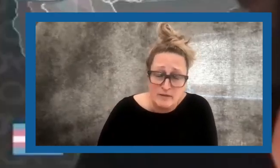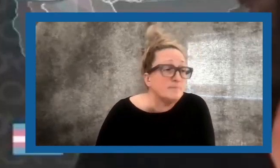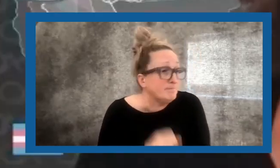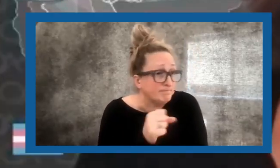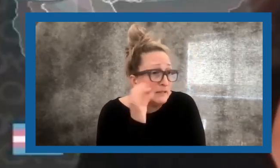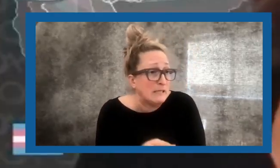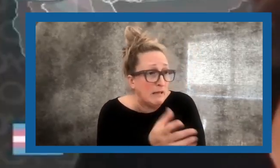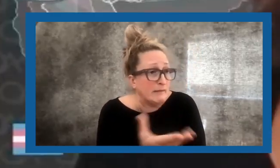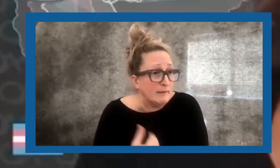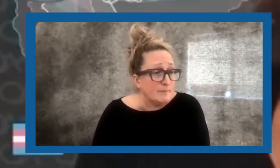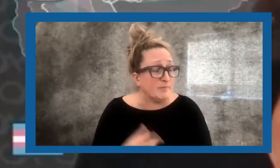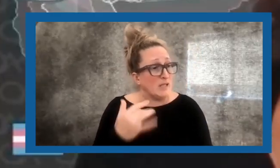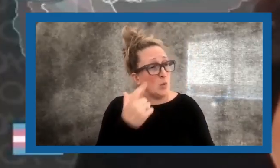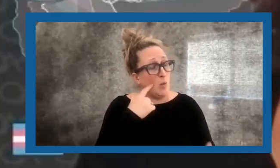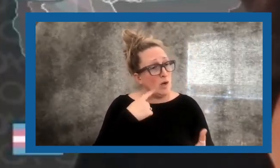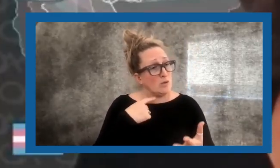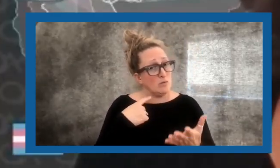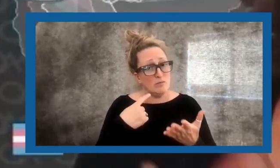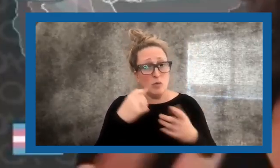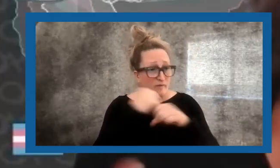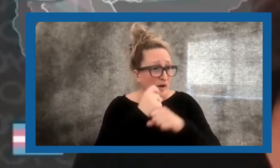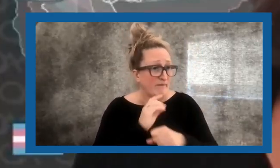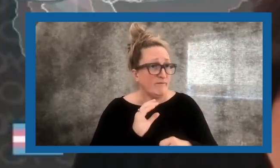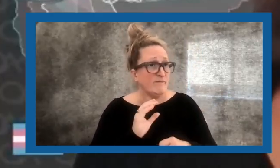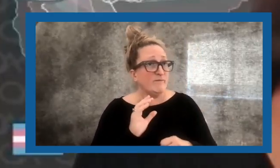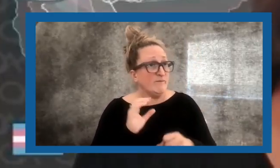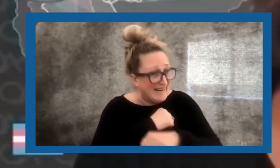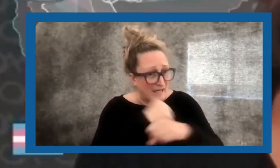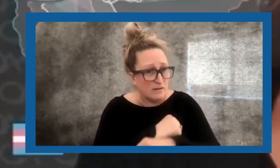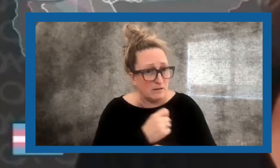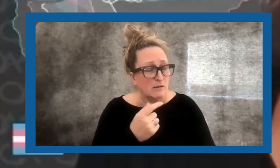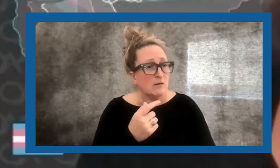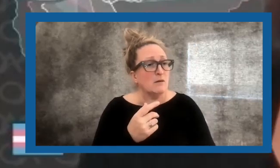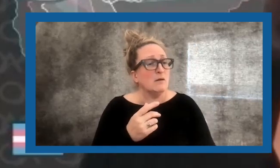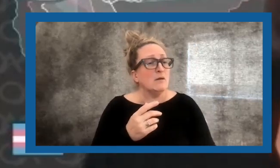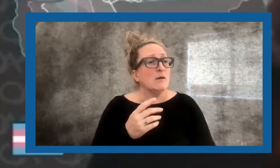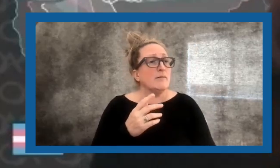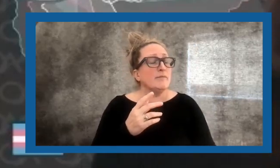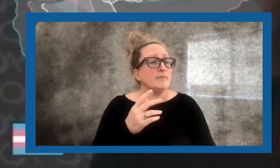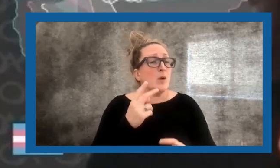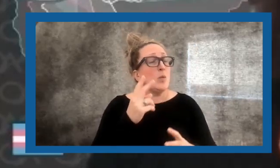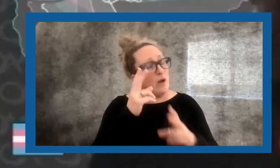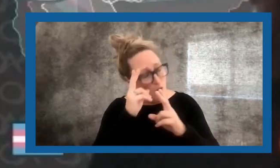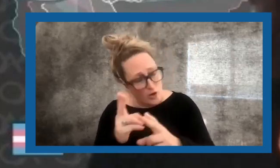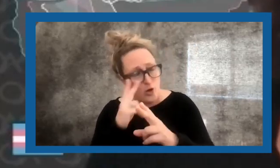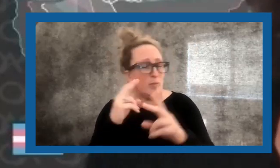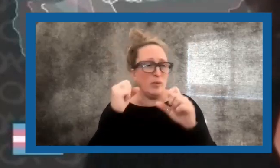Exactly. And that's why I wanted to preface that we are fighting for our right. Fighting. This is an memorial. We honor, but we fight.